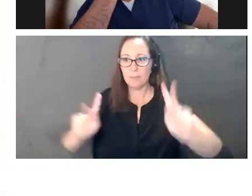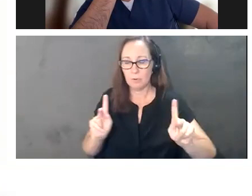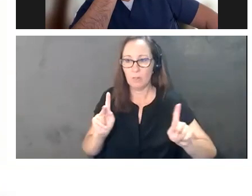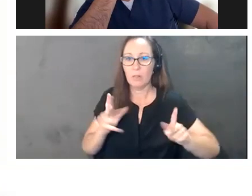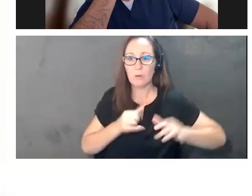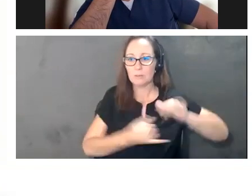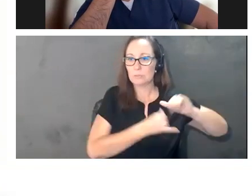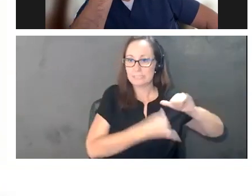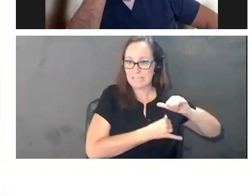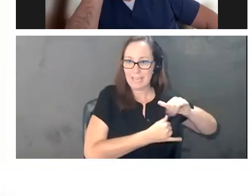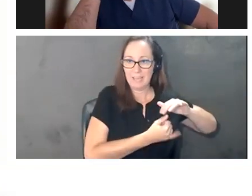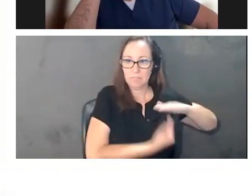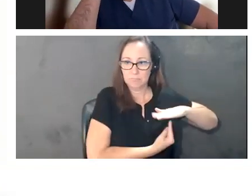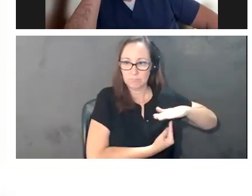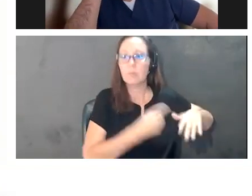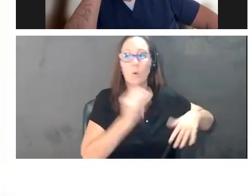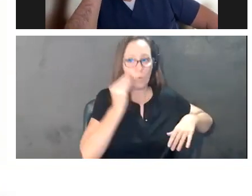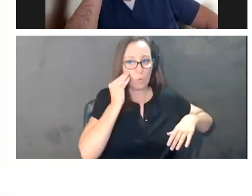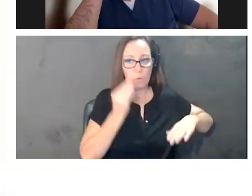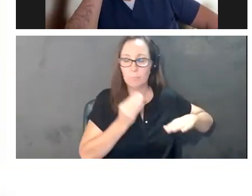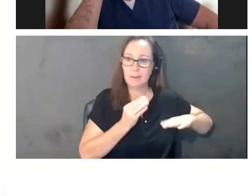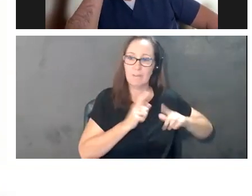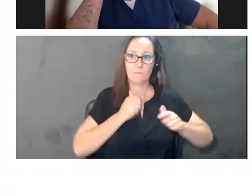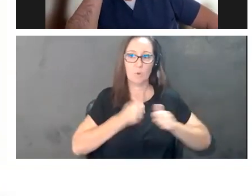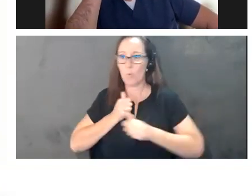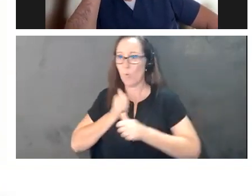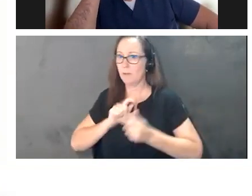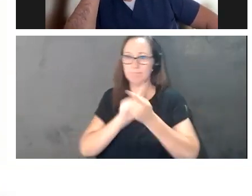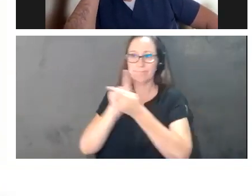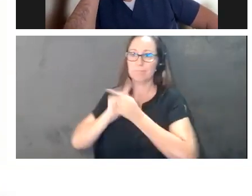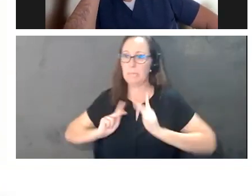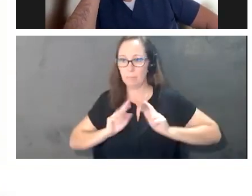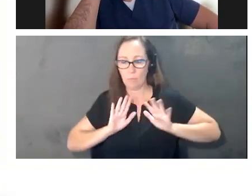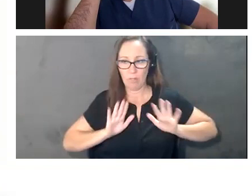stay at home, try to stay away from other individuals. And so,